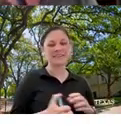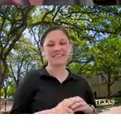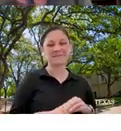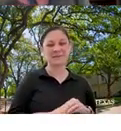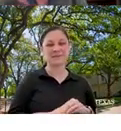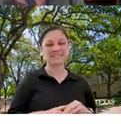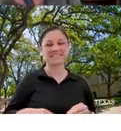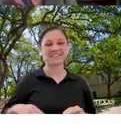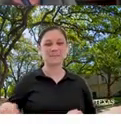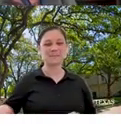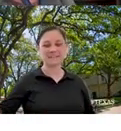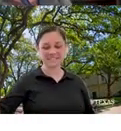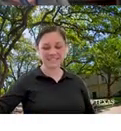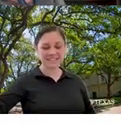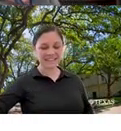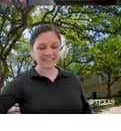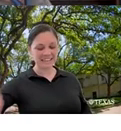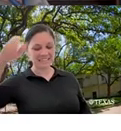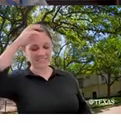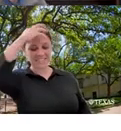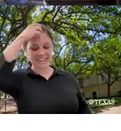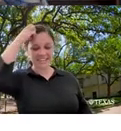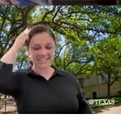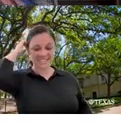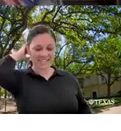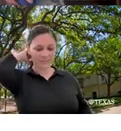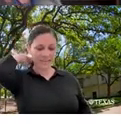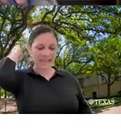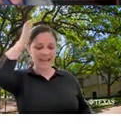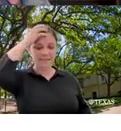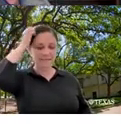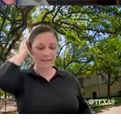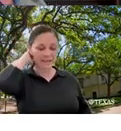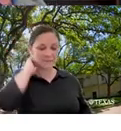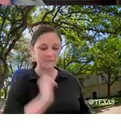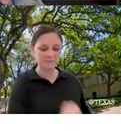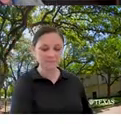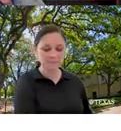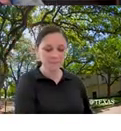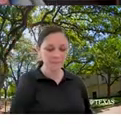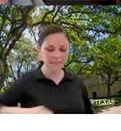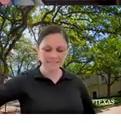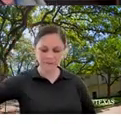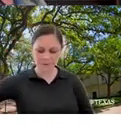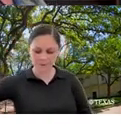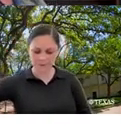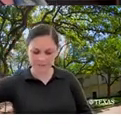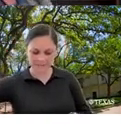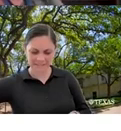work alongside families to accomplish the rich ideas that we have.